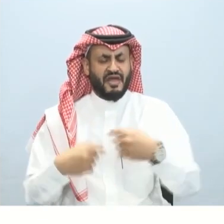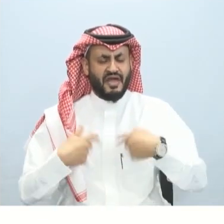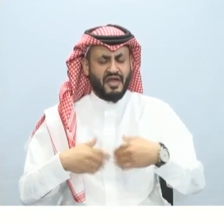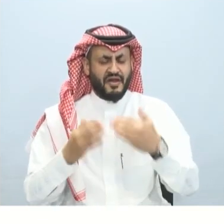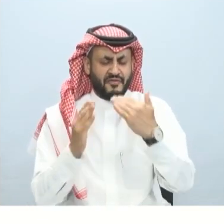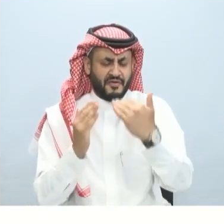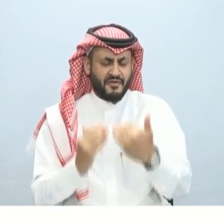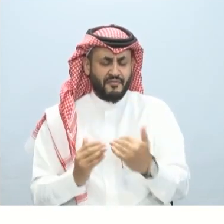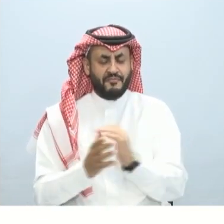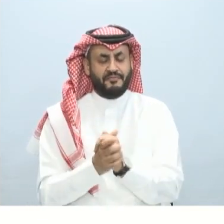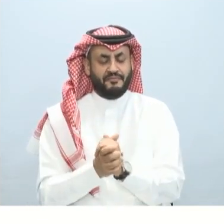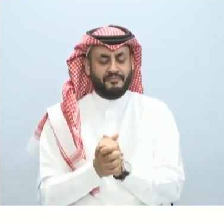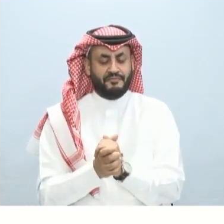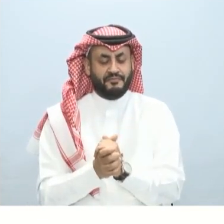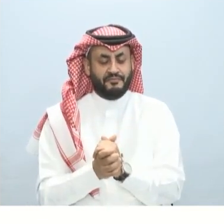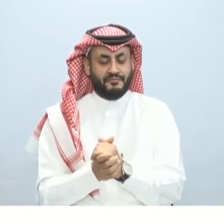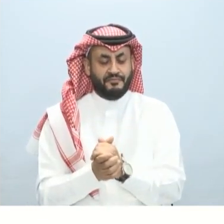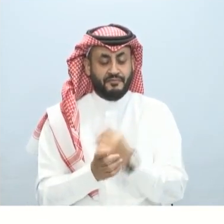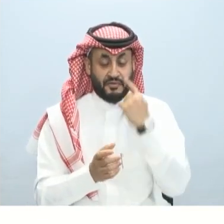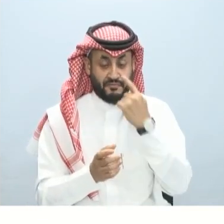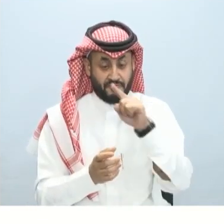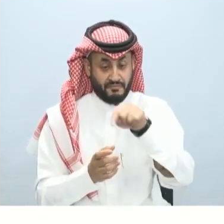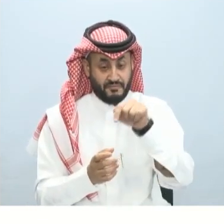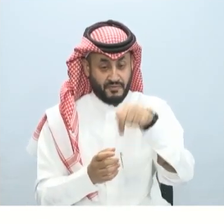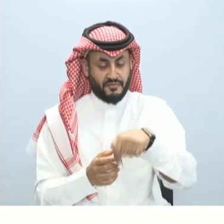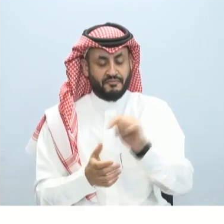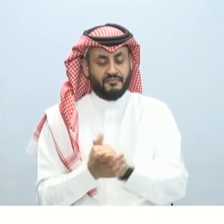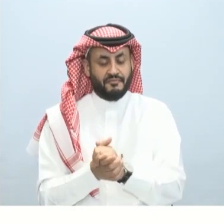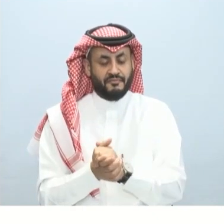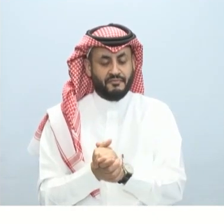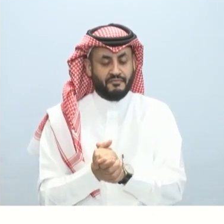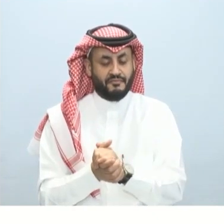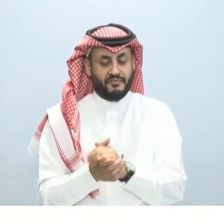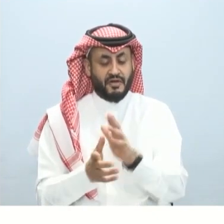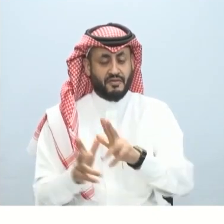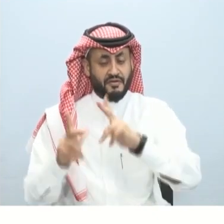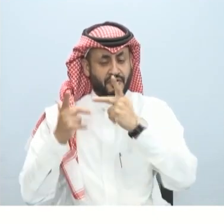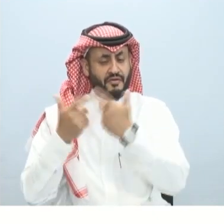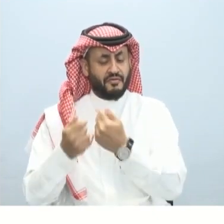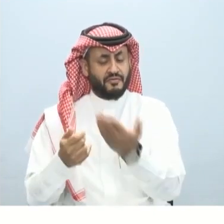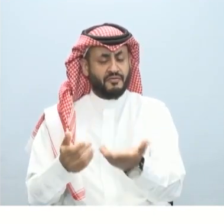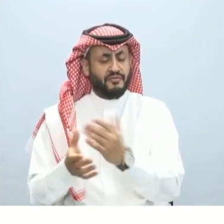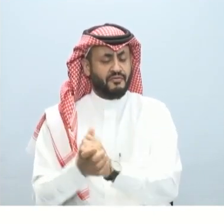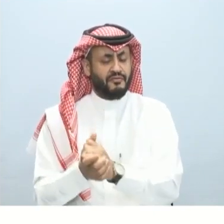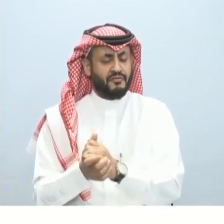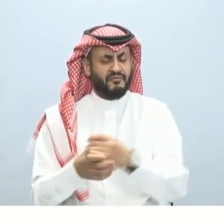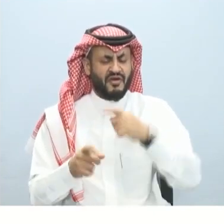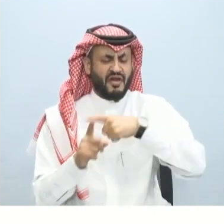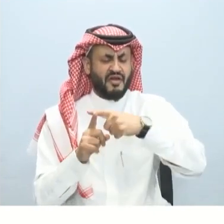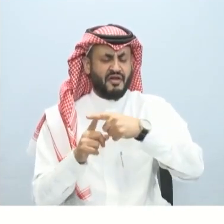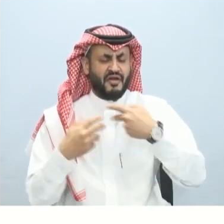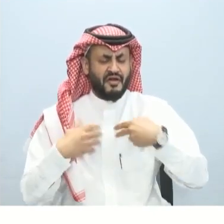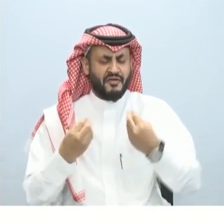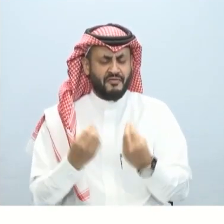wear. We also have our comma and the result of the weather being hot that you wear light